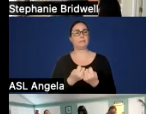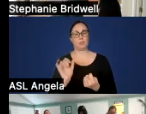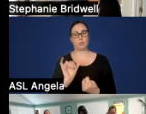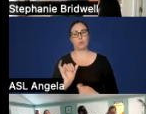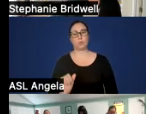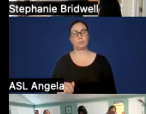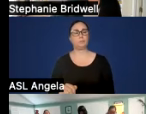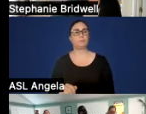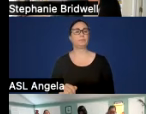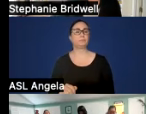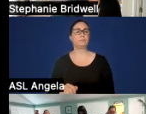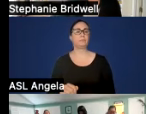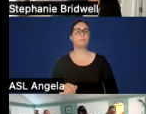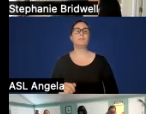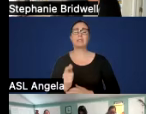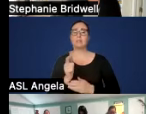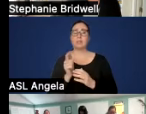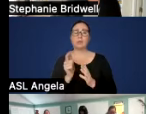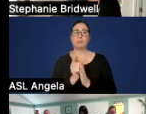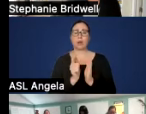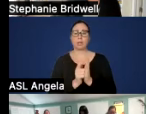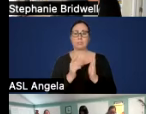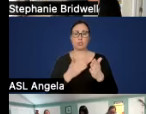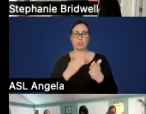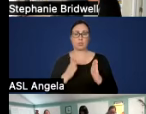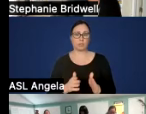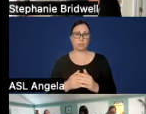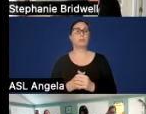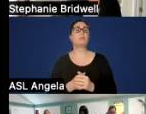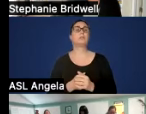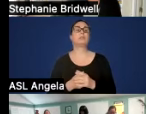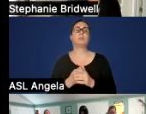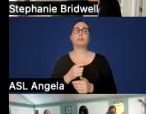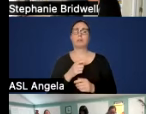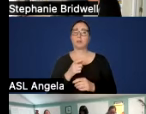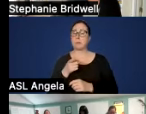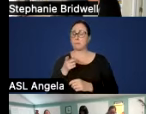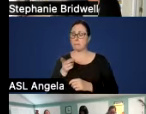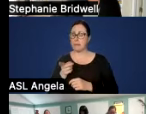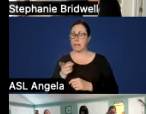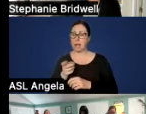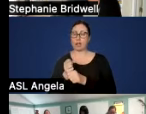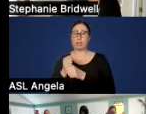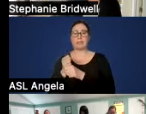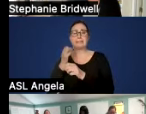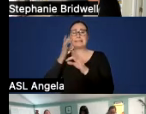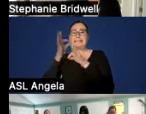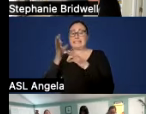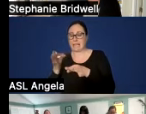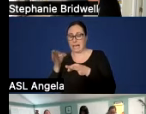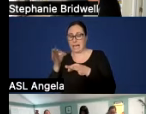Then you have your prosecution. Your prosecution is going to make that determination once they've looked at the evidence, right,